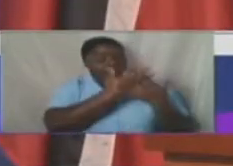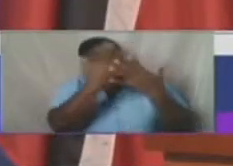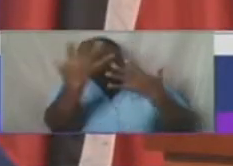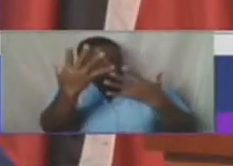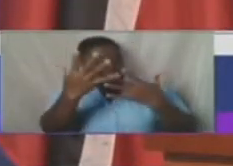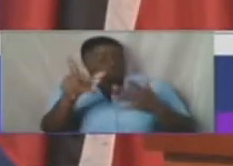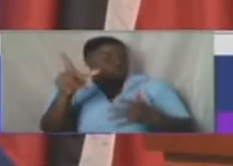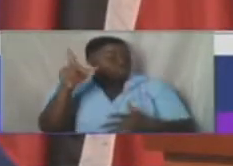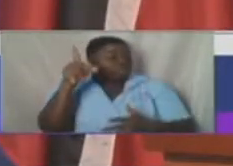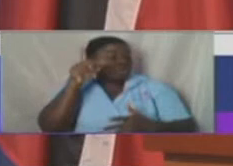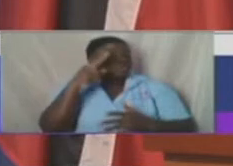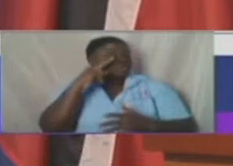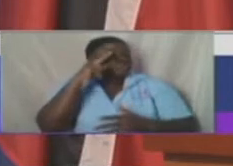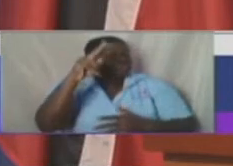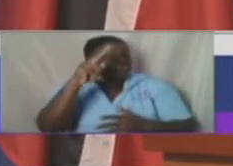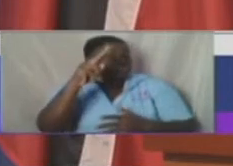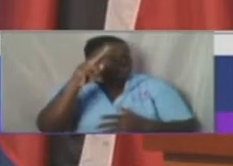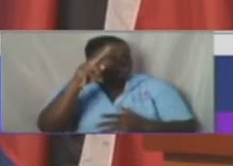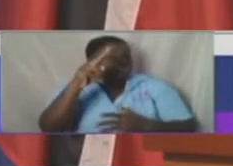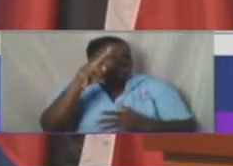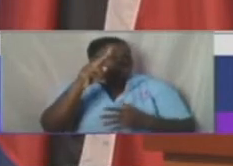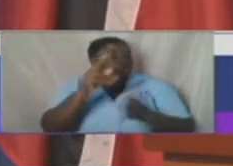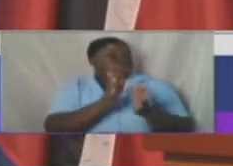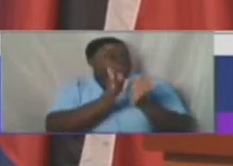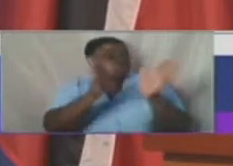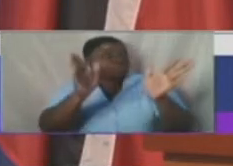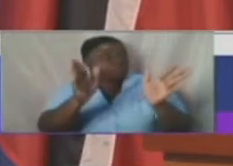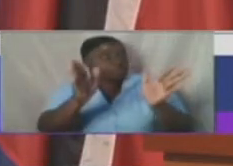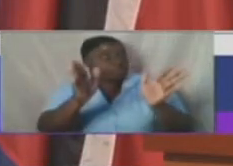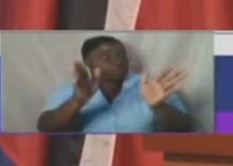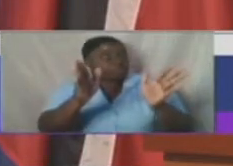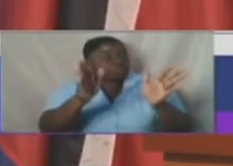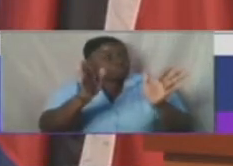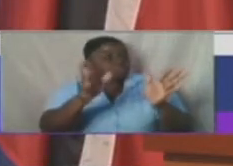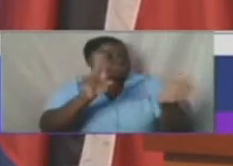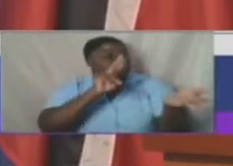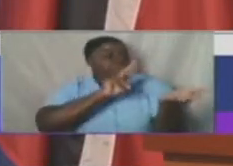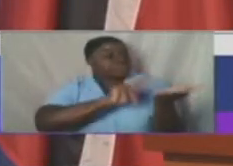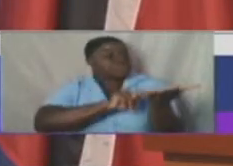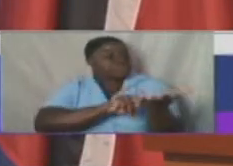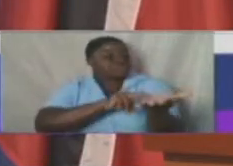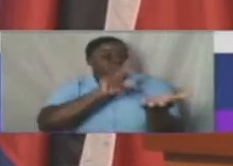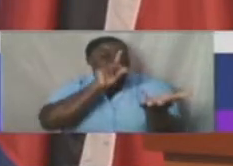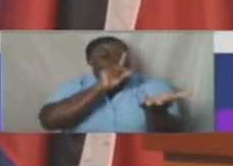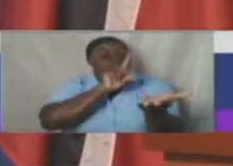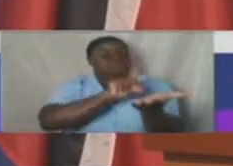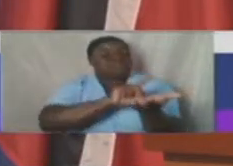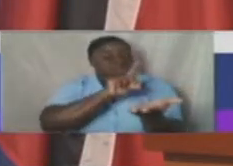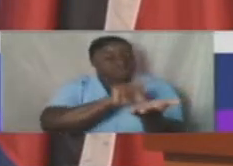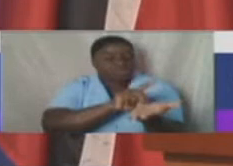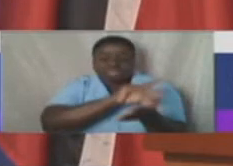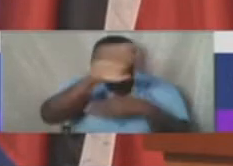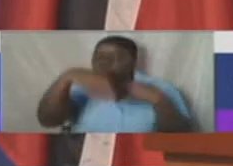and viewing public, members of the healthcare profession and ancillary services of the healthcare